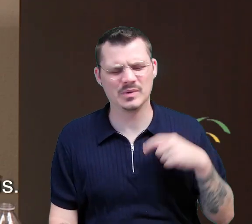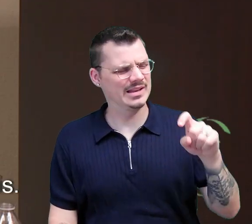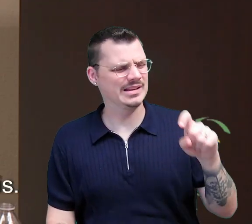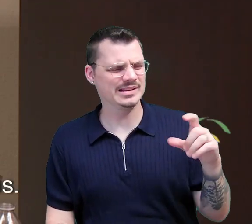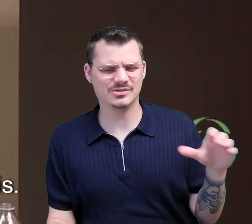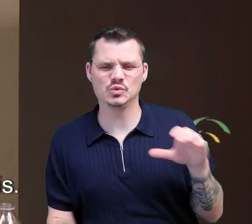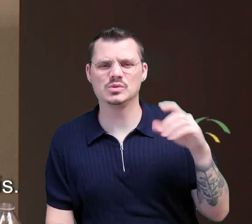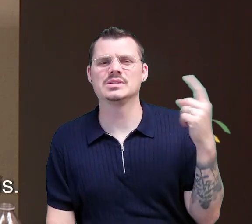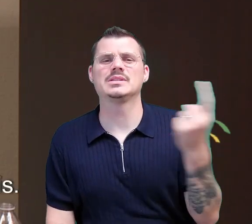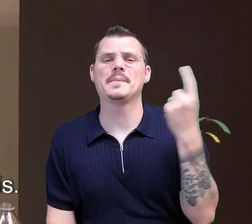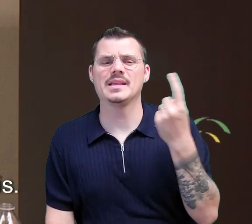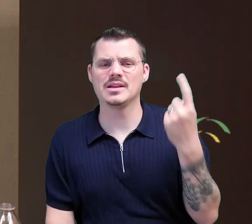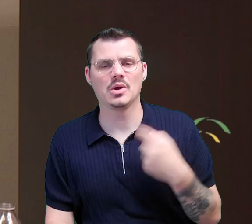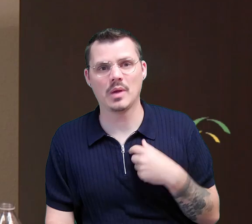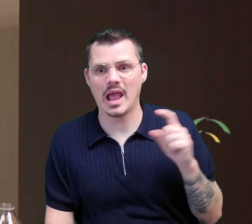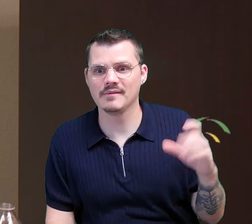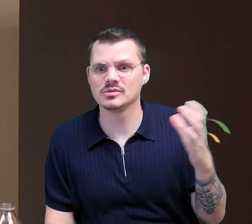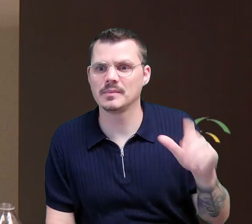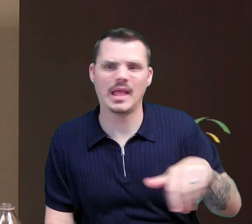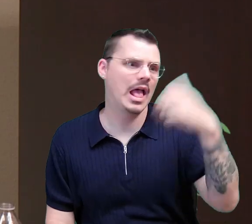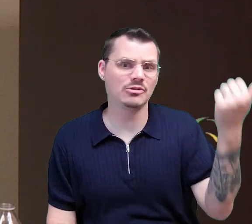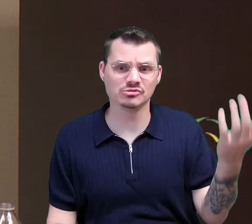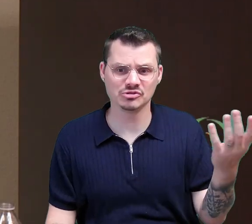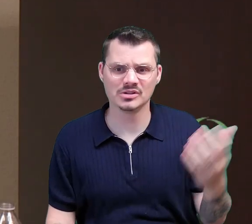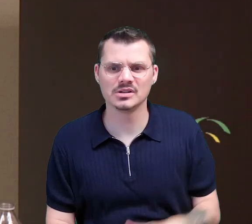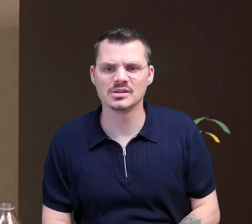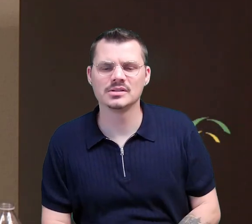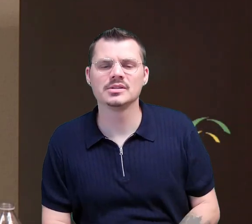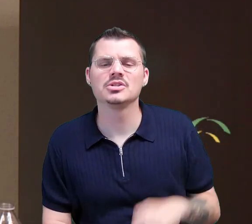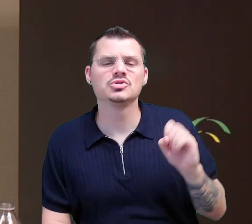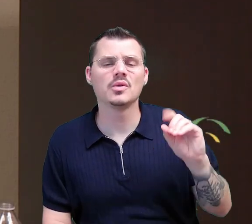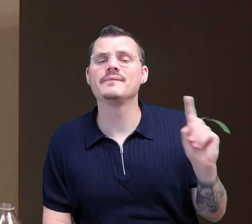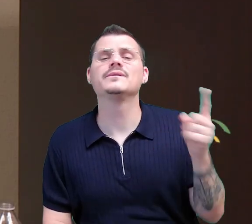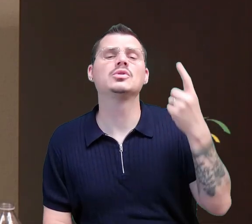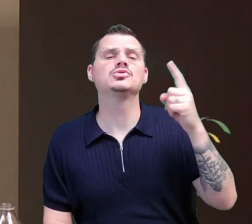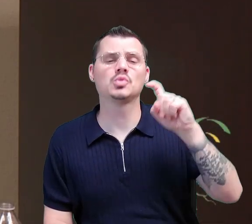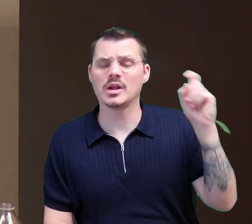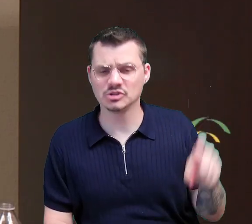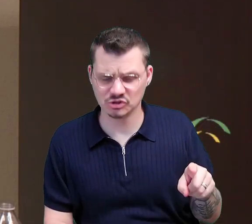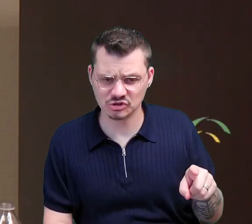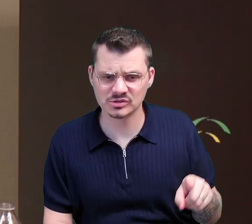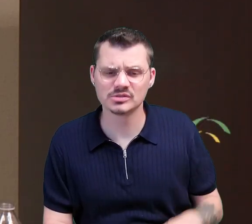We need to do something about this. We got to do something else. And so the first question,